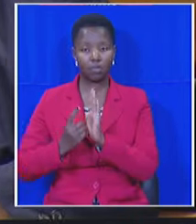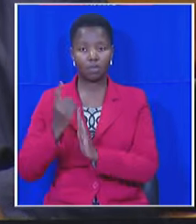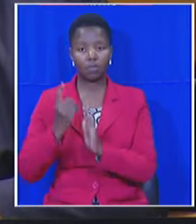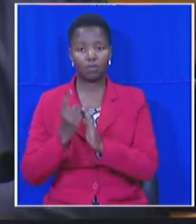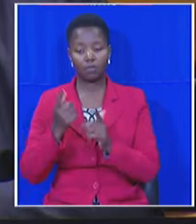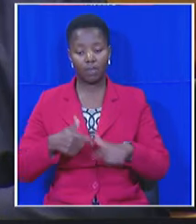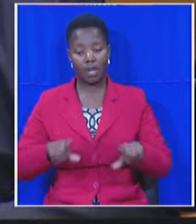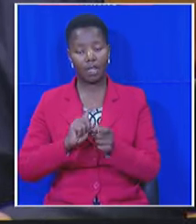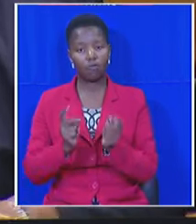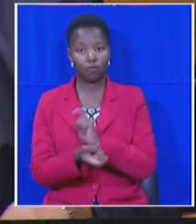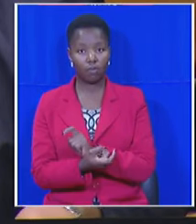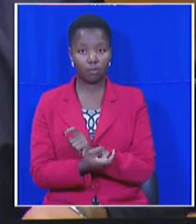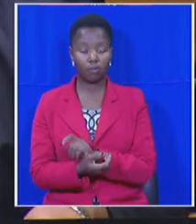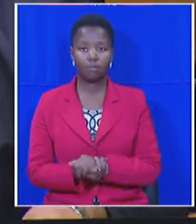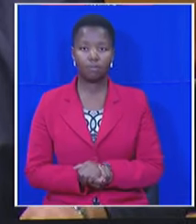land reform.